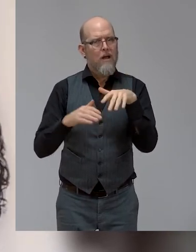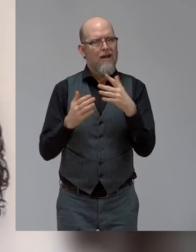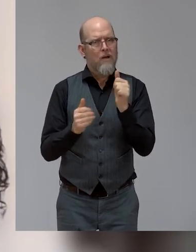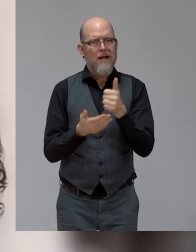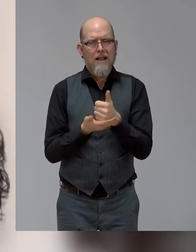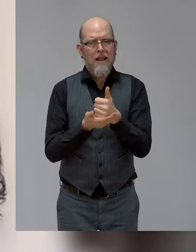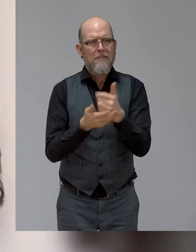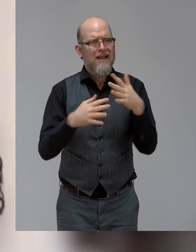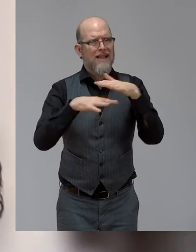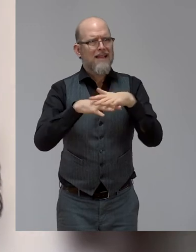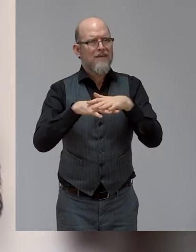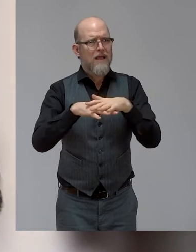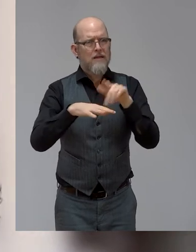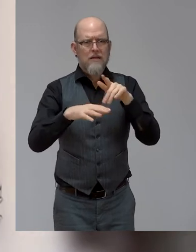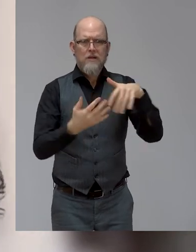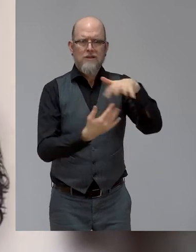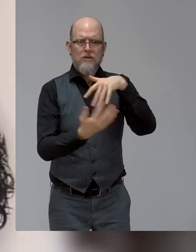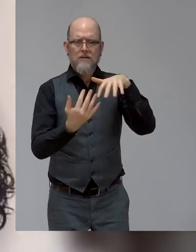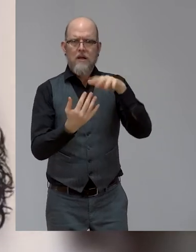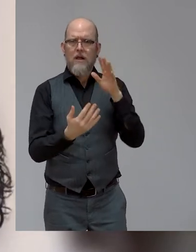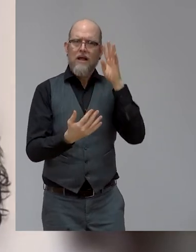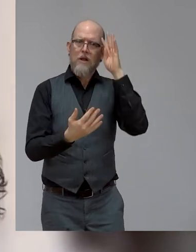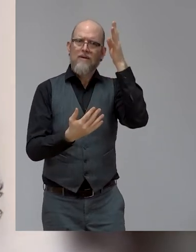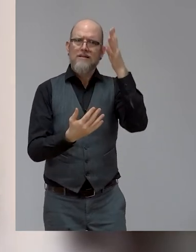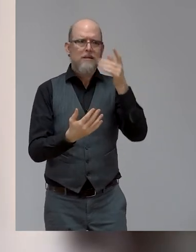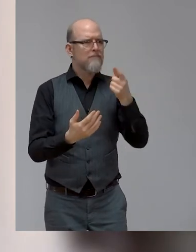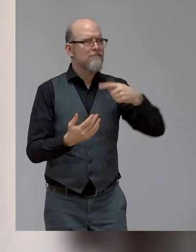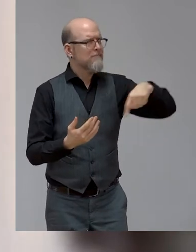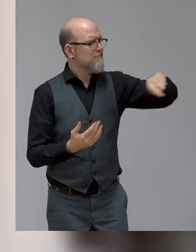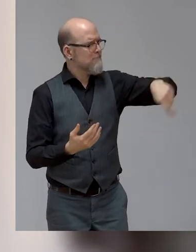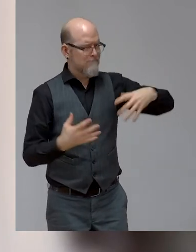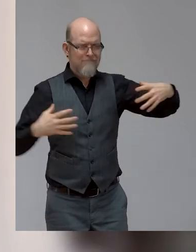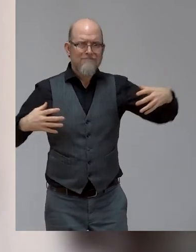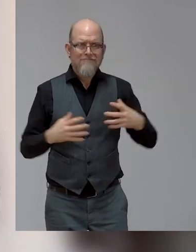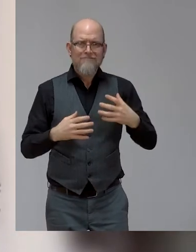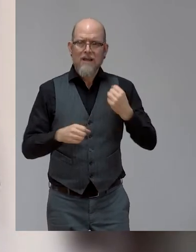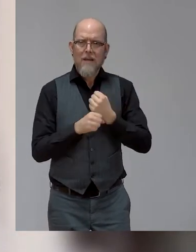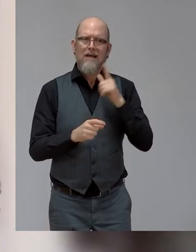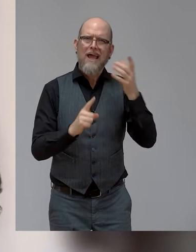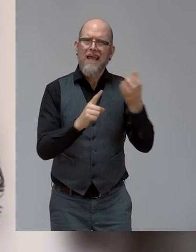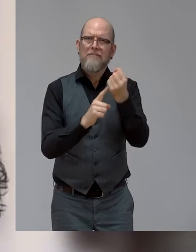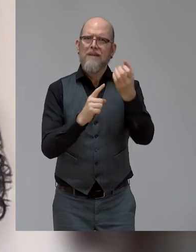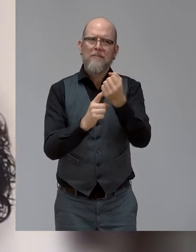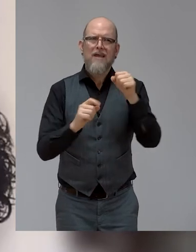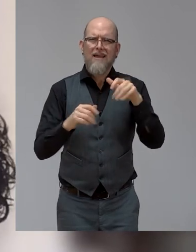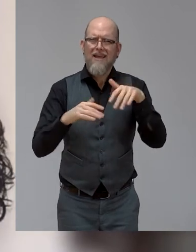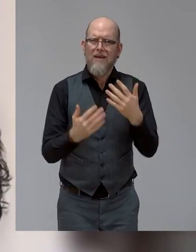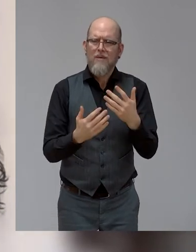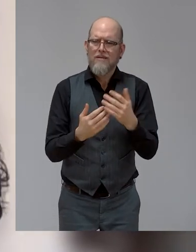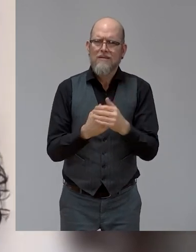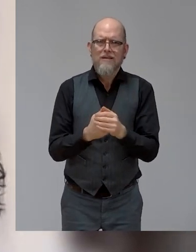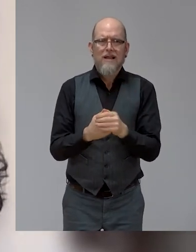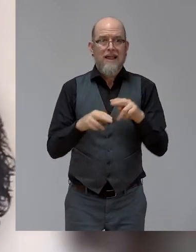innovation? And second, what do you think is the role of the National Disability Service to